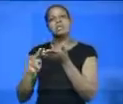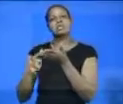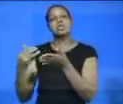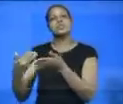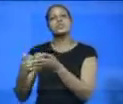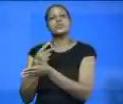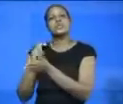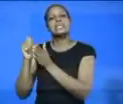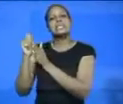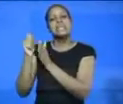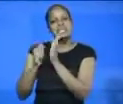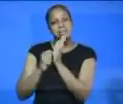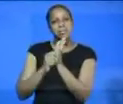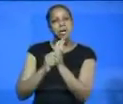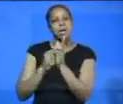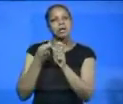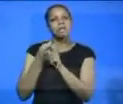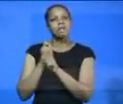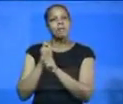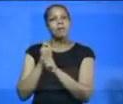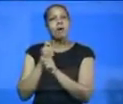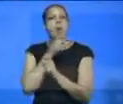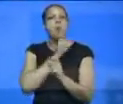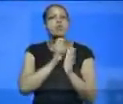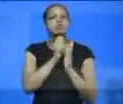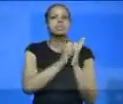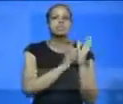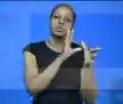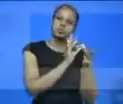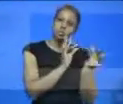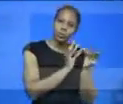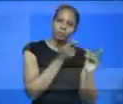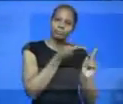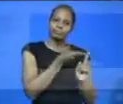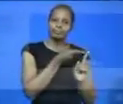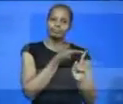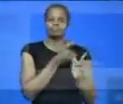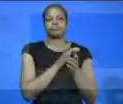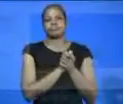Testament story where theological,